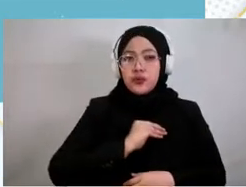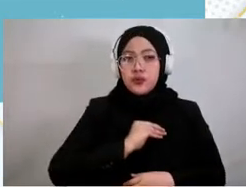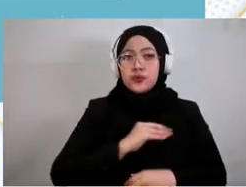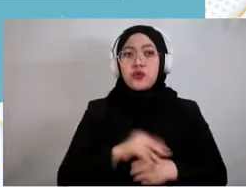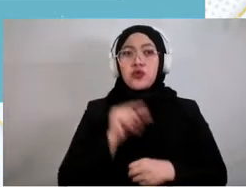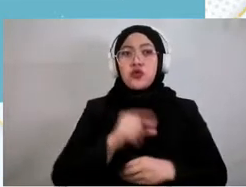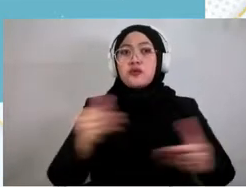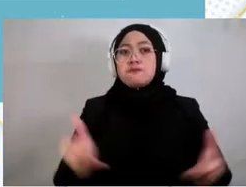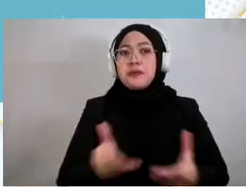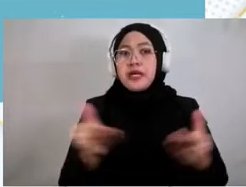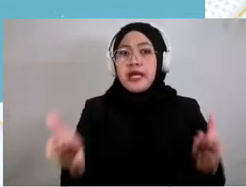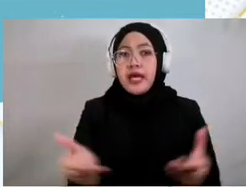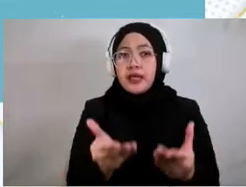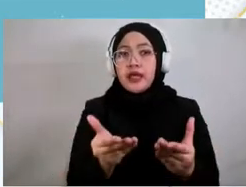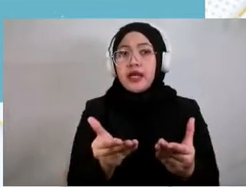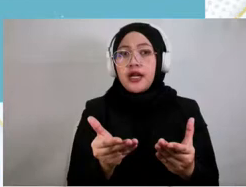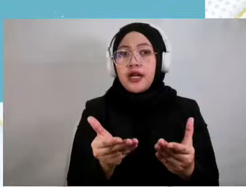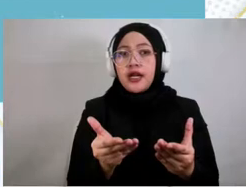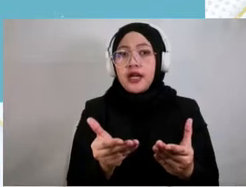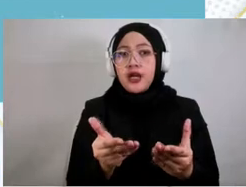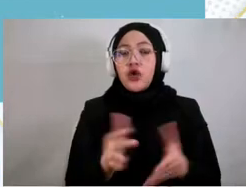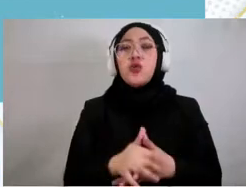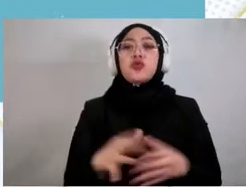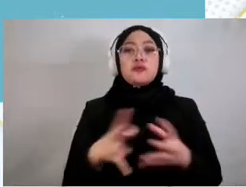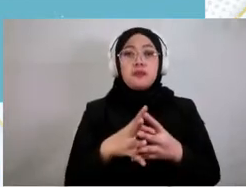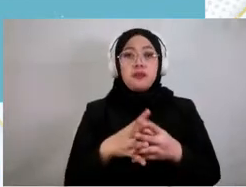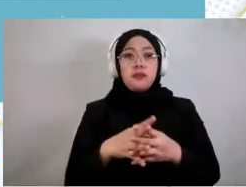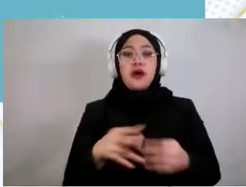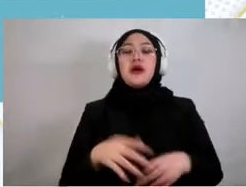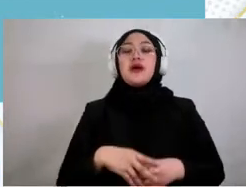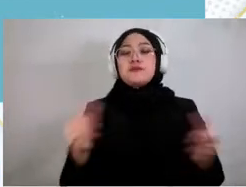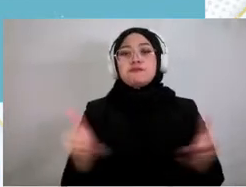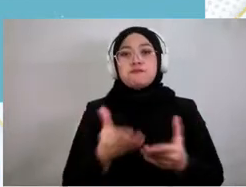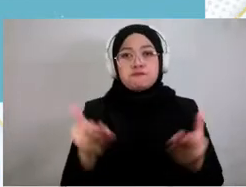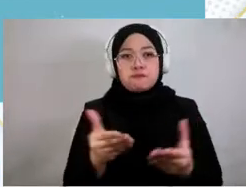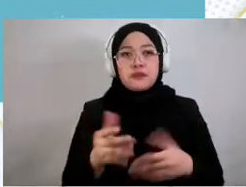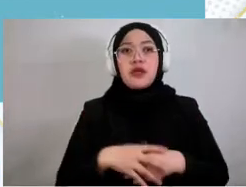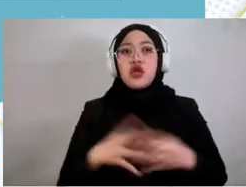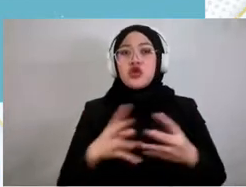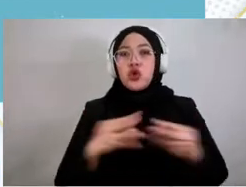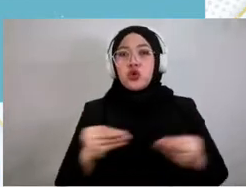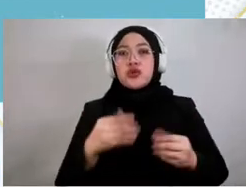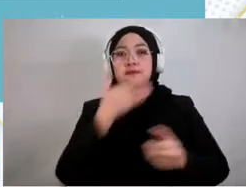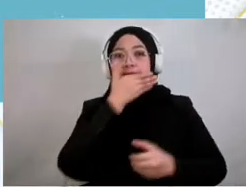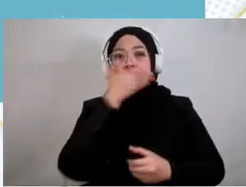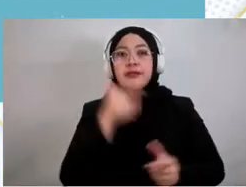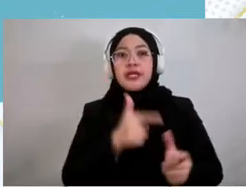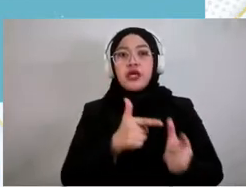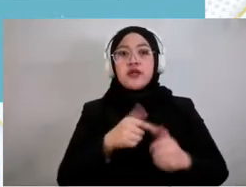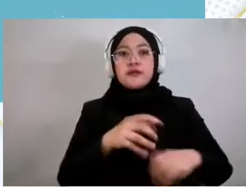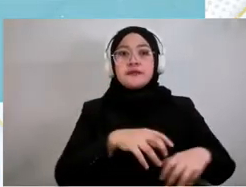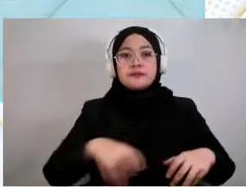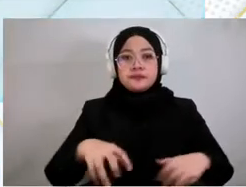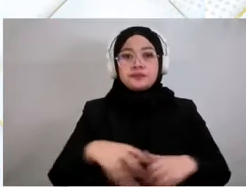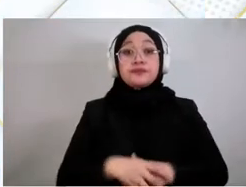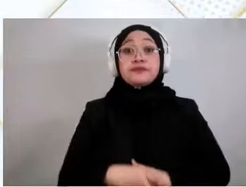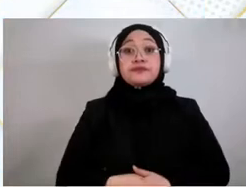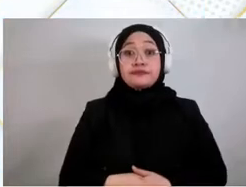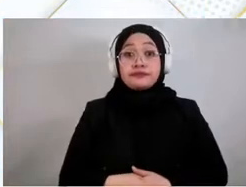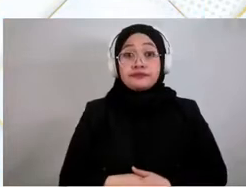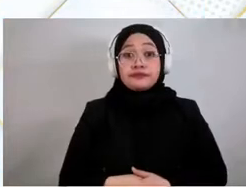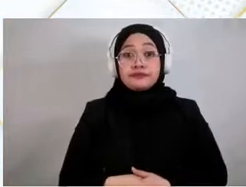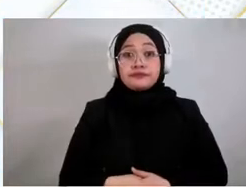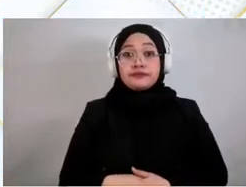decreasing the problems related to terrorism within the region. Thank you very much. Thank you very much, Pandika.